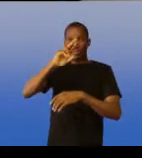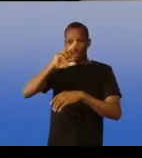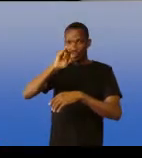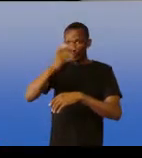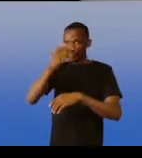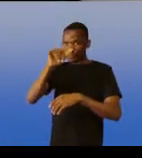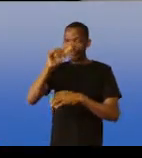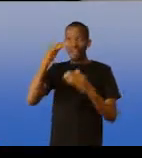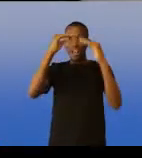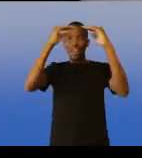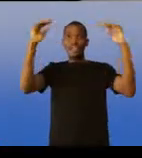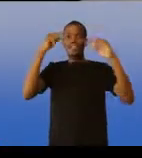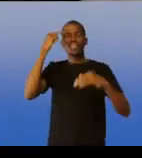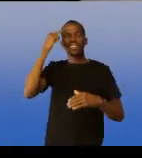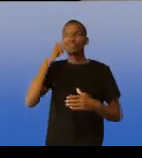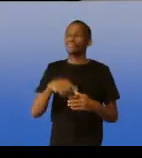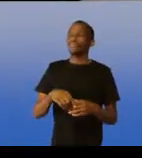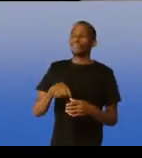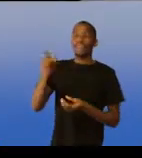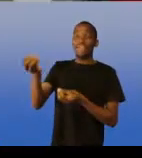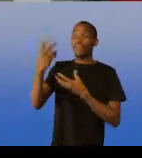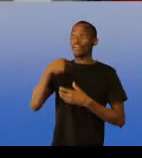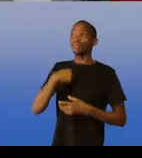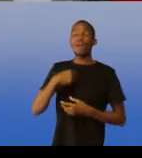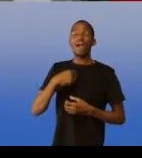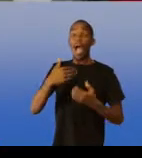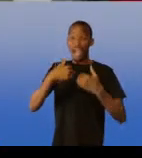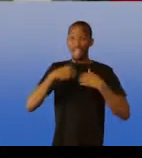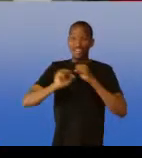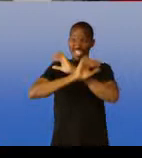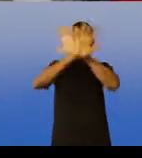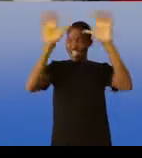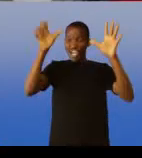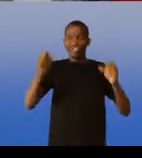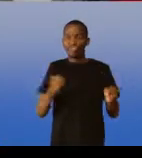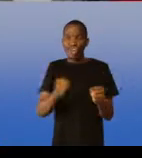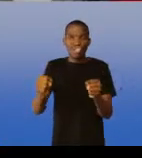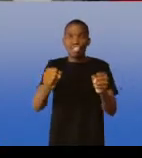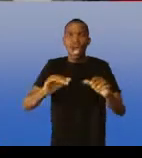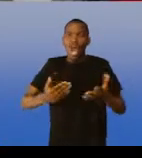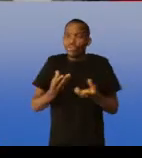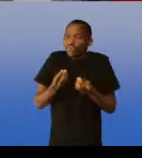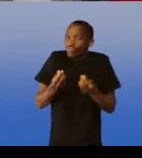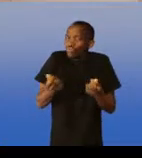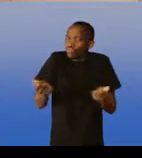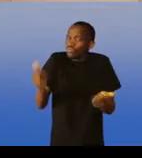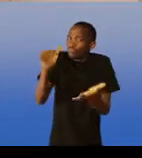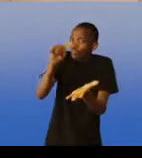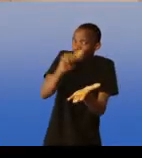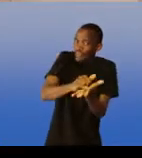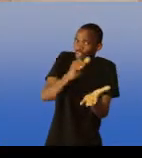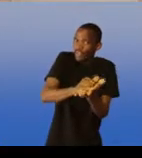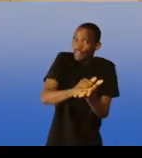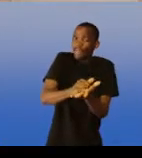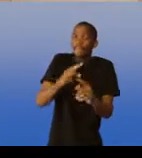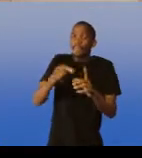it. My administration came up with a clear strategy and sprung it on the Congress with no notice. And thankfully,